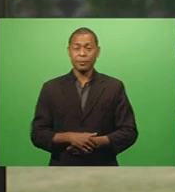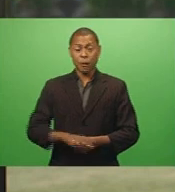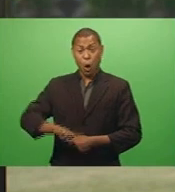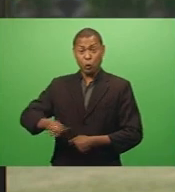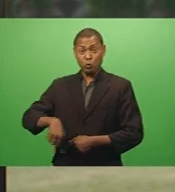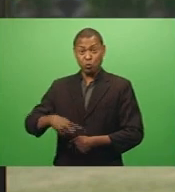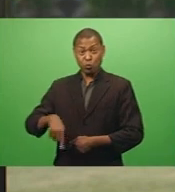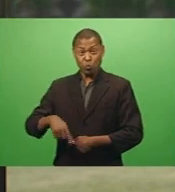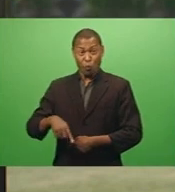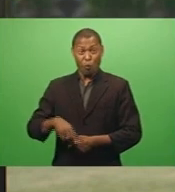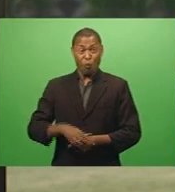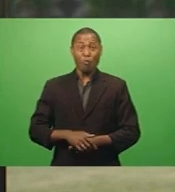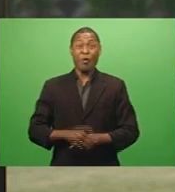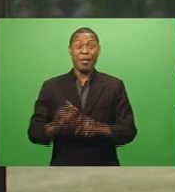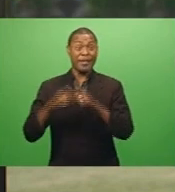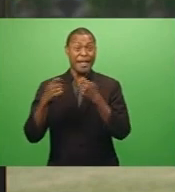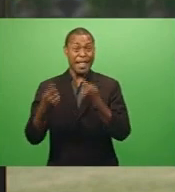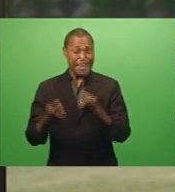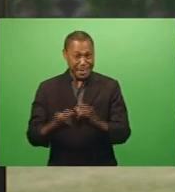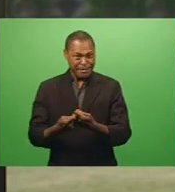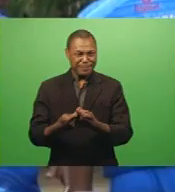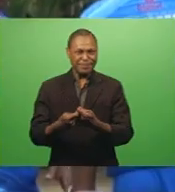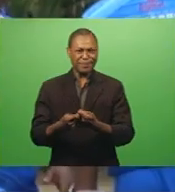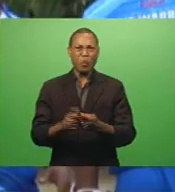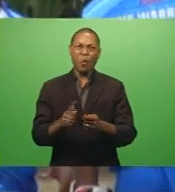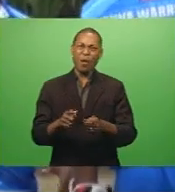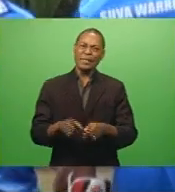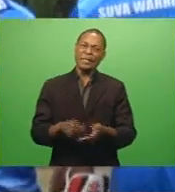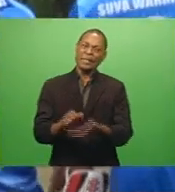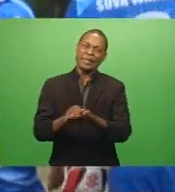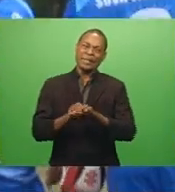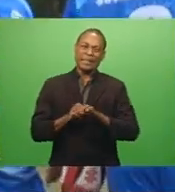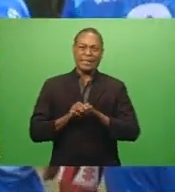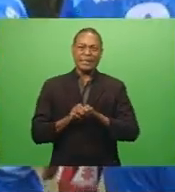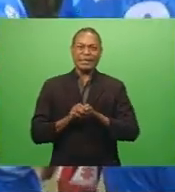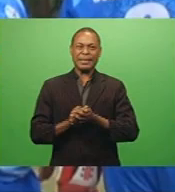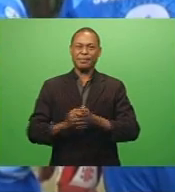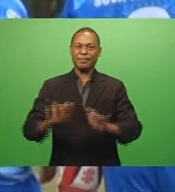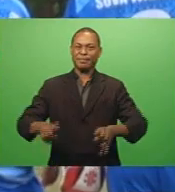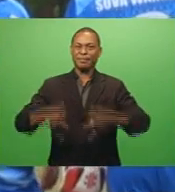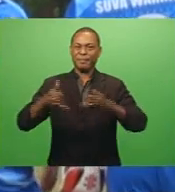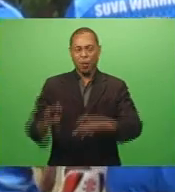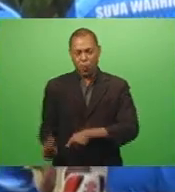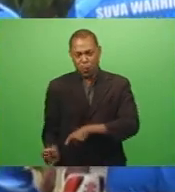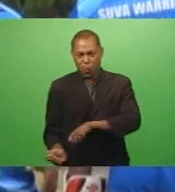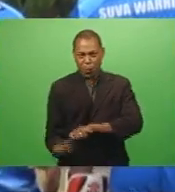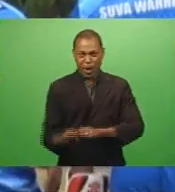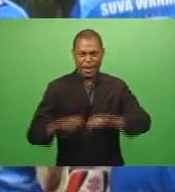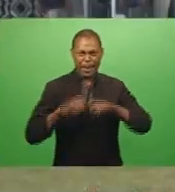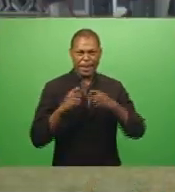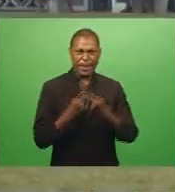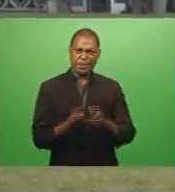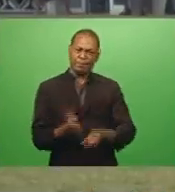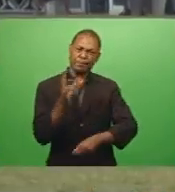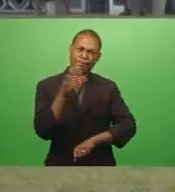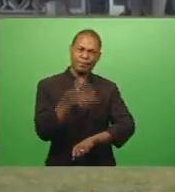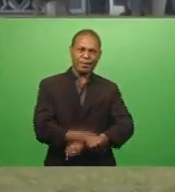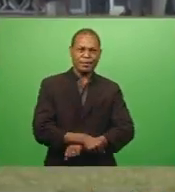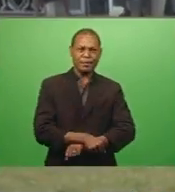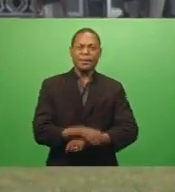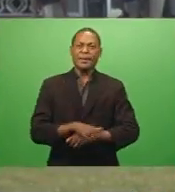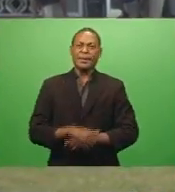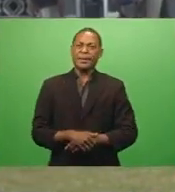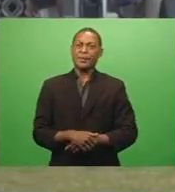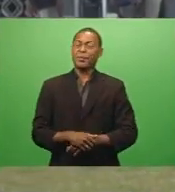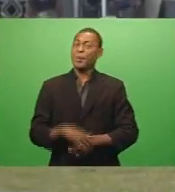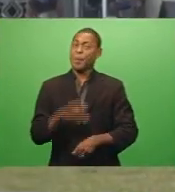have retained the Easter Cricket Shield. The Warrior side, made up of players from the police club, defeated Suva Crusaders in the final at